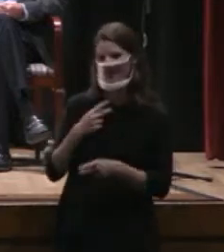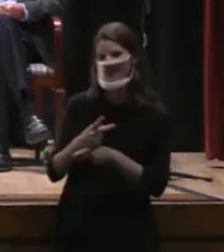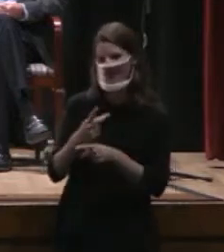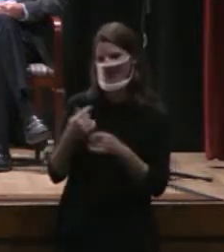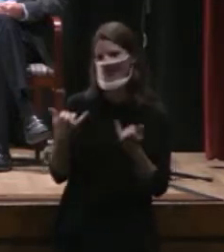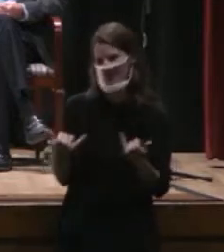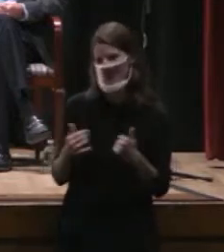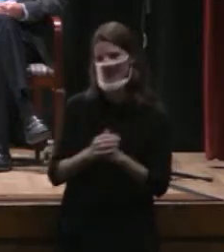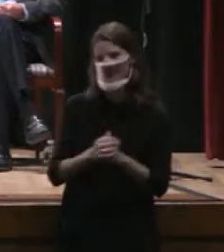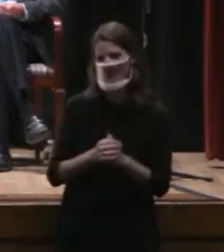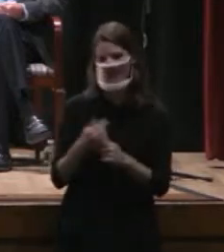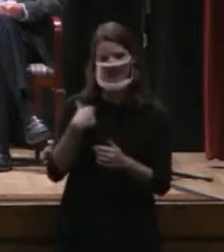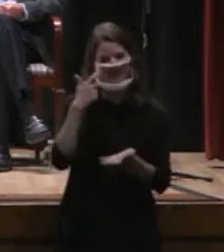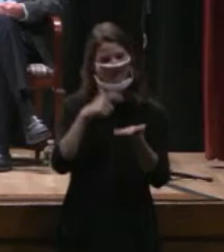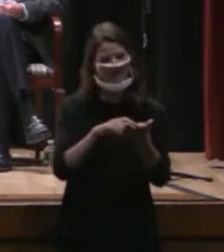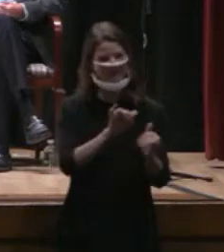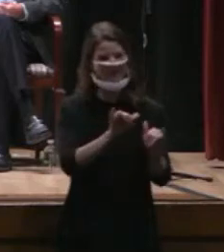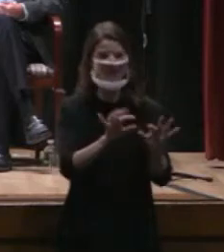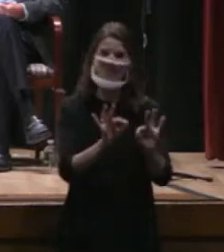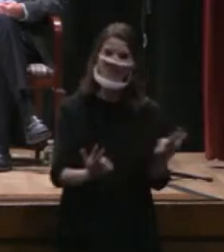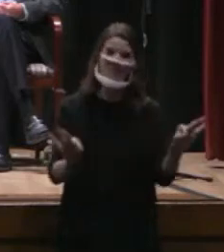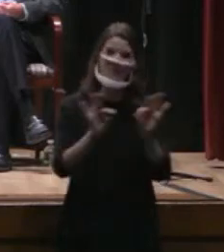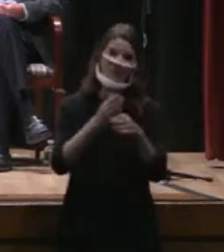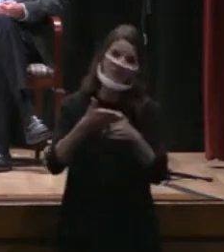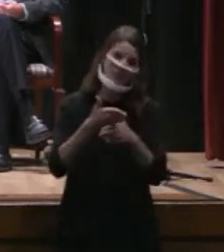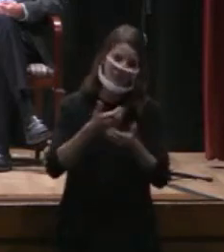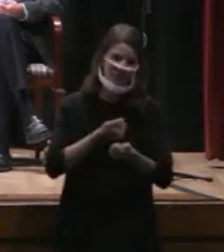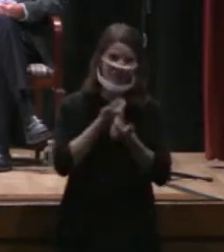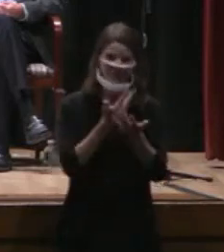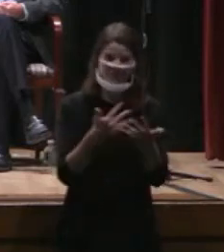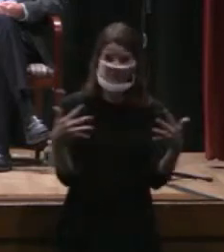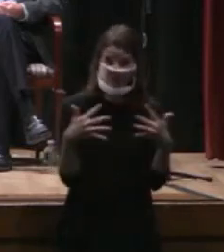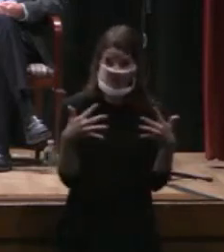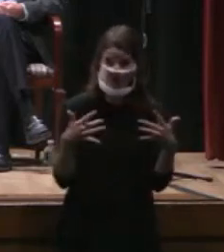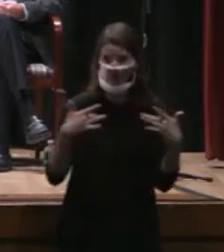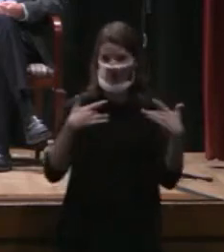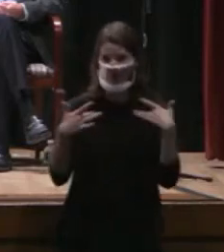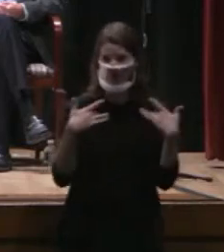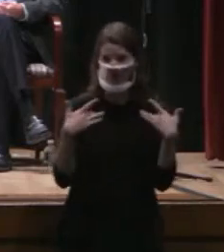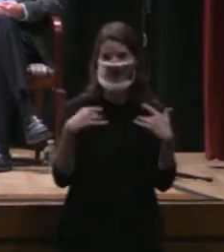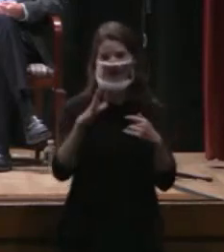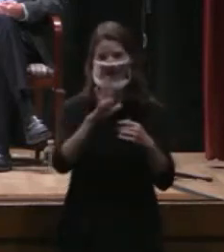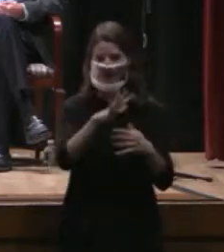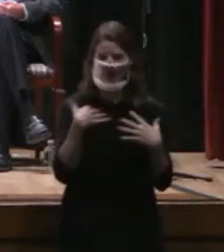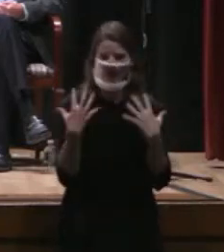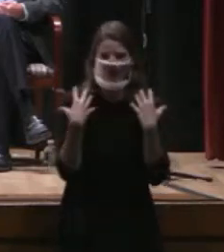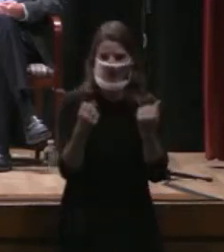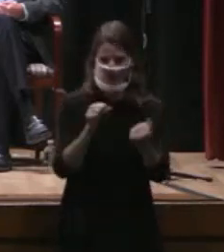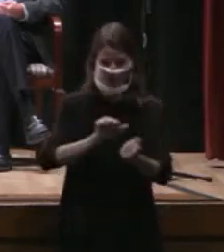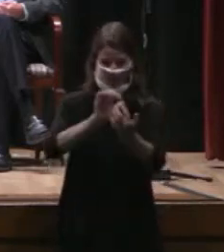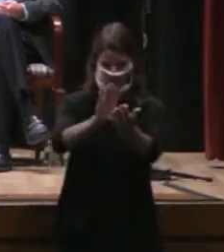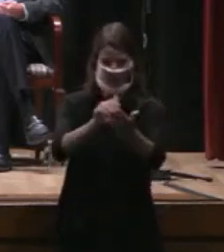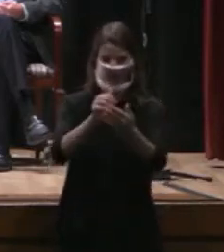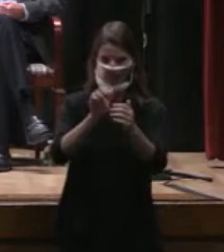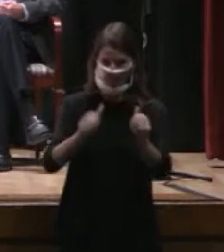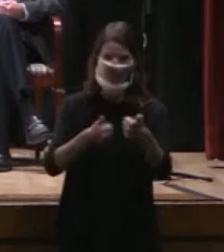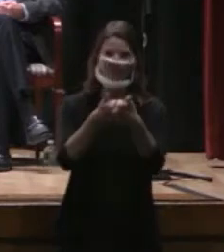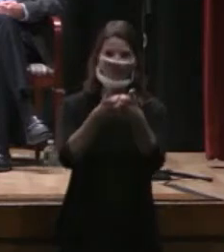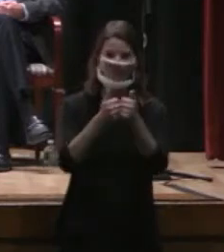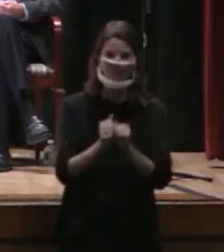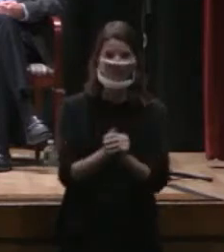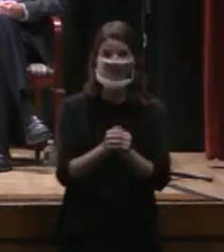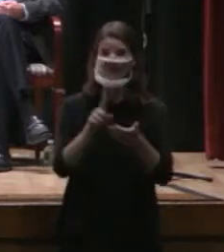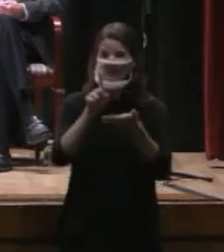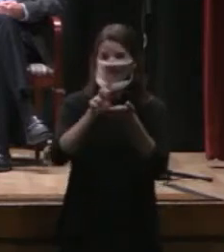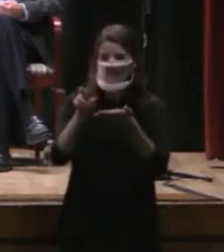She reminded me of the importance of sharing your fears and concern and the courage to face them. We spoke a few weeks